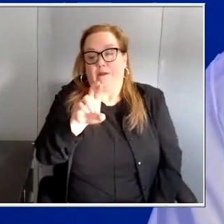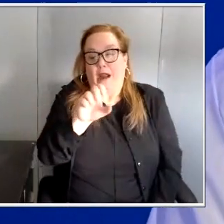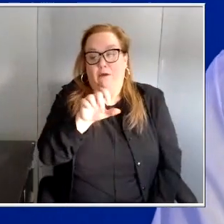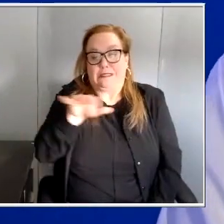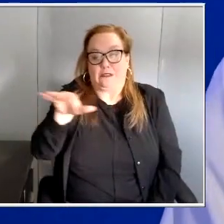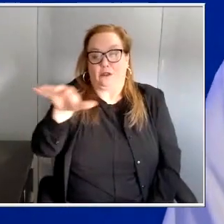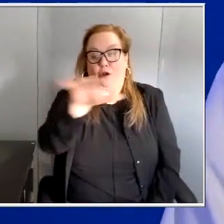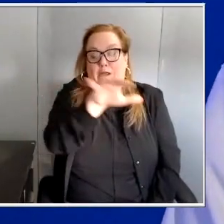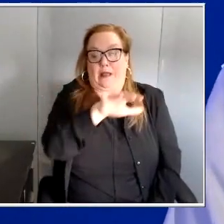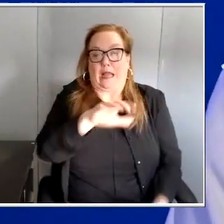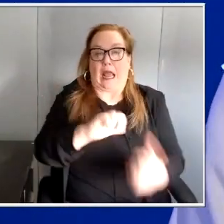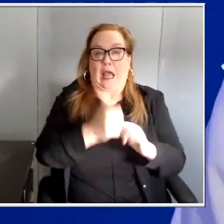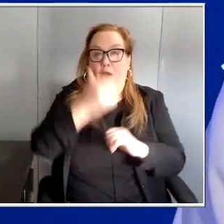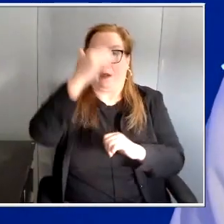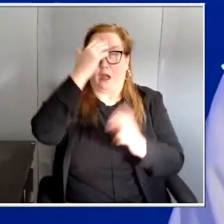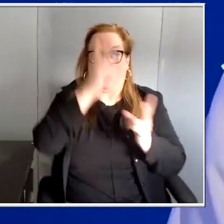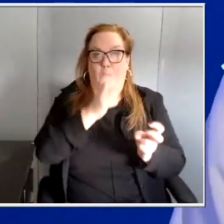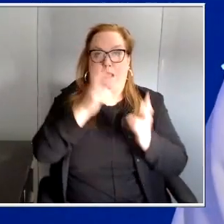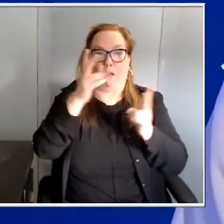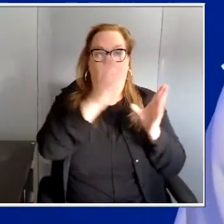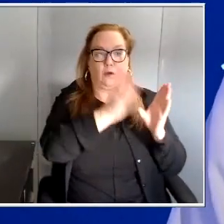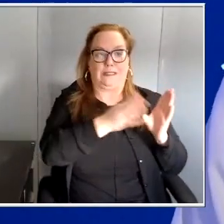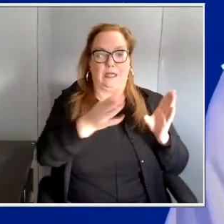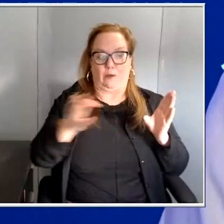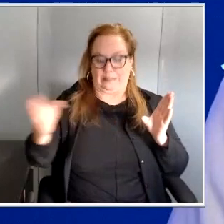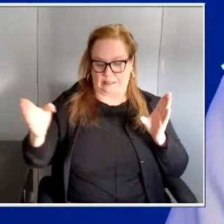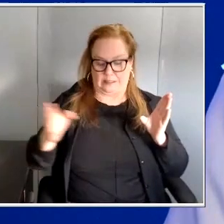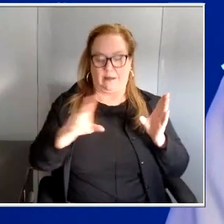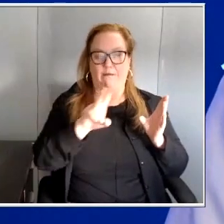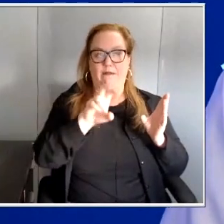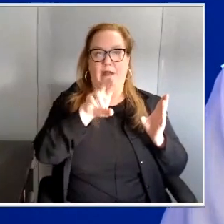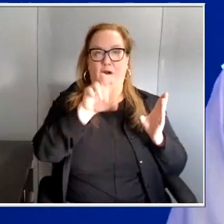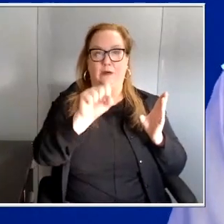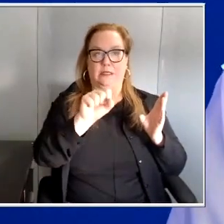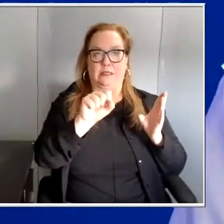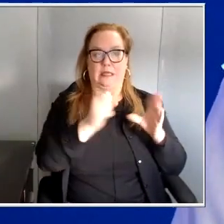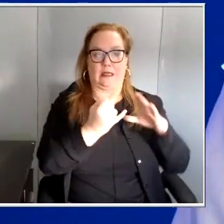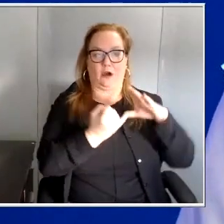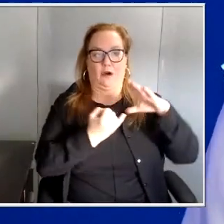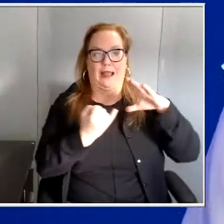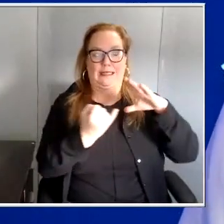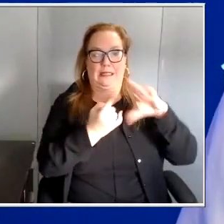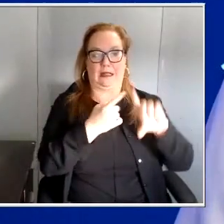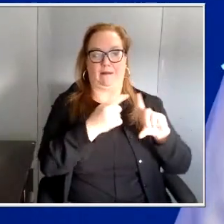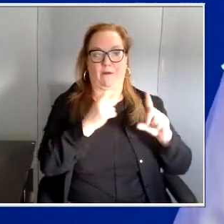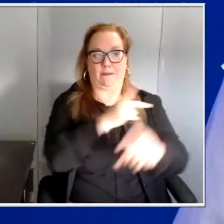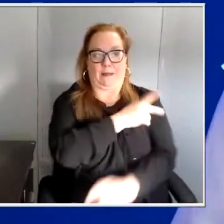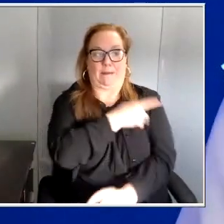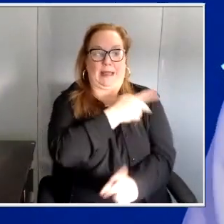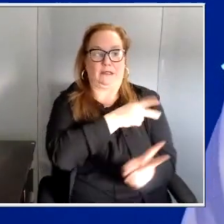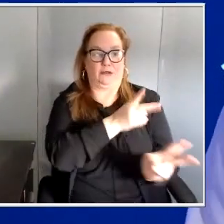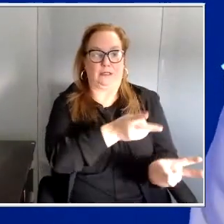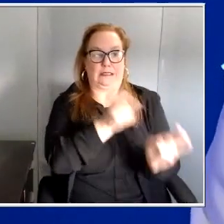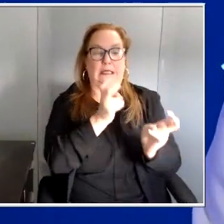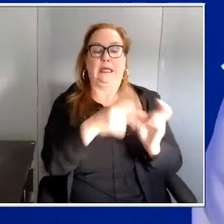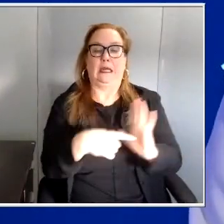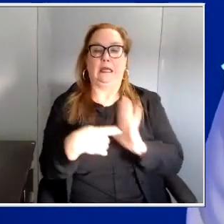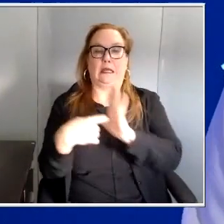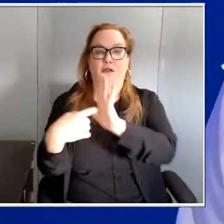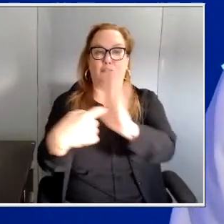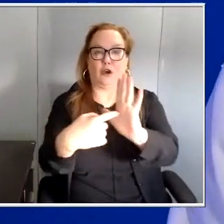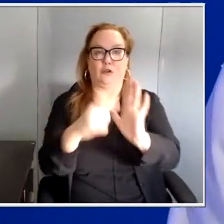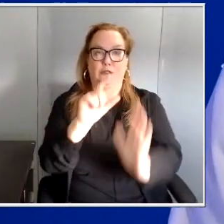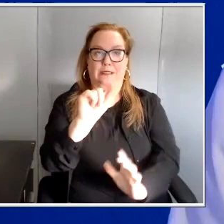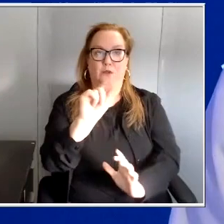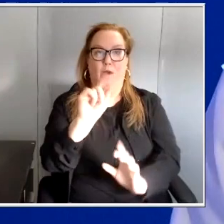because we upload sequences of those viruses that are isolated from patients and are able to tell. And what that showed was that since